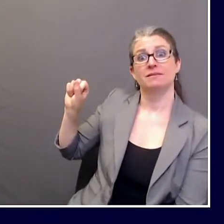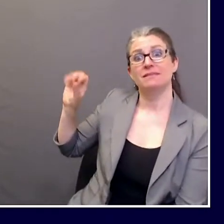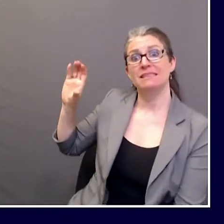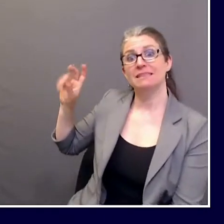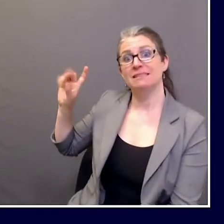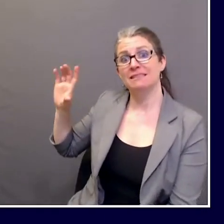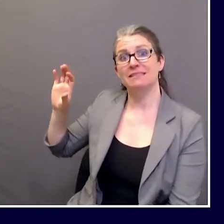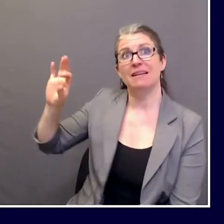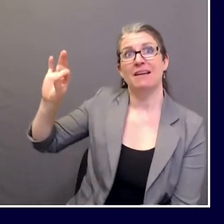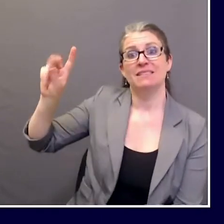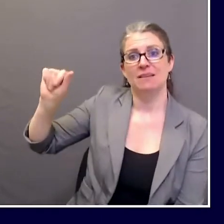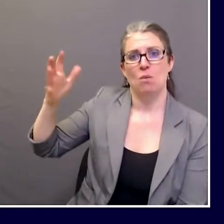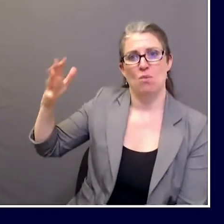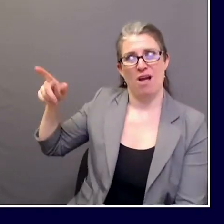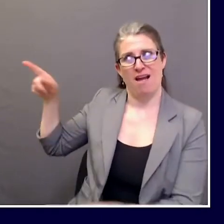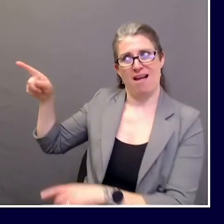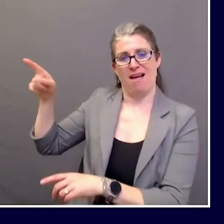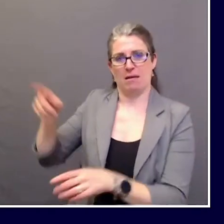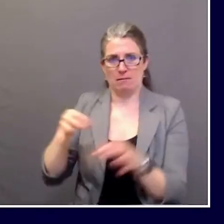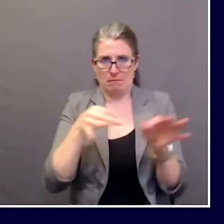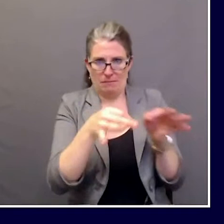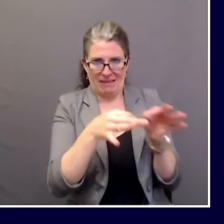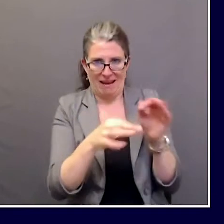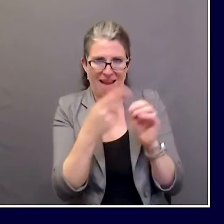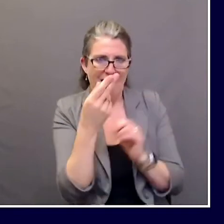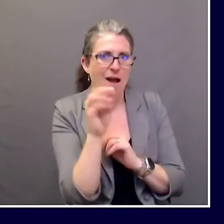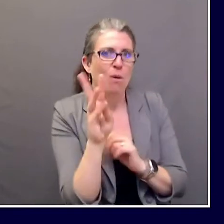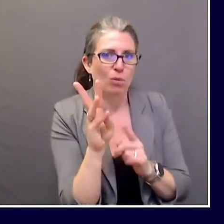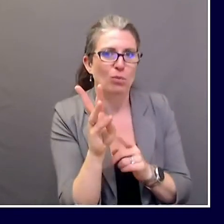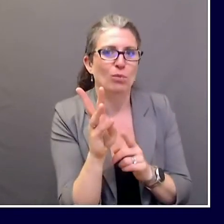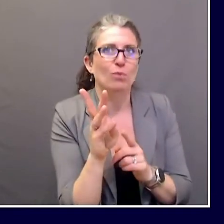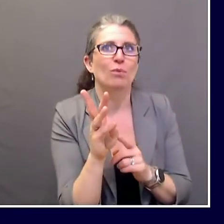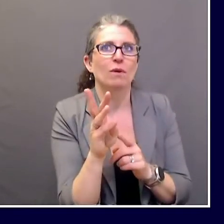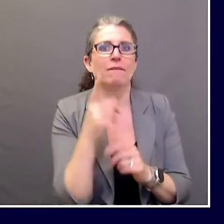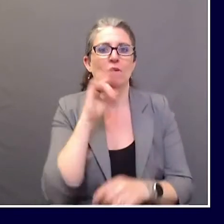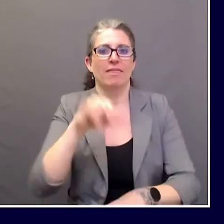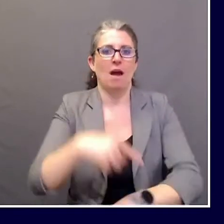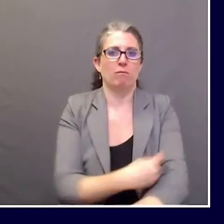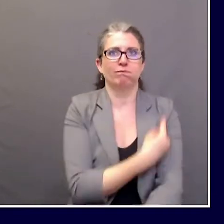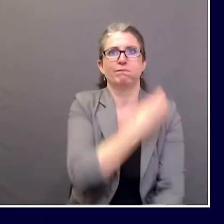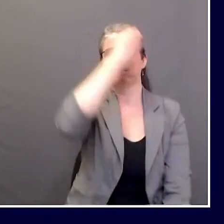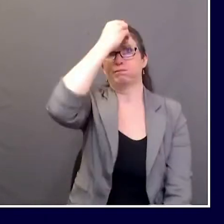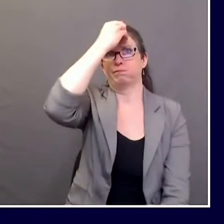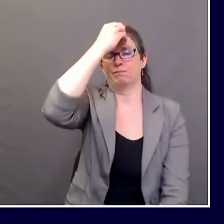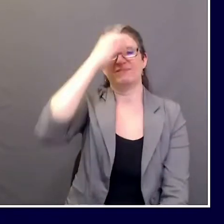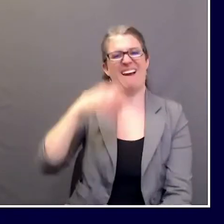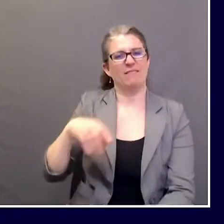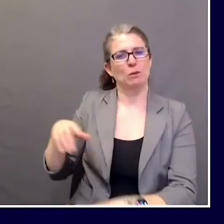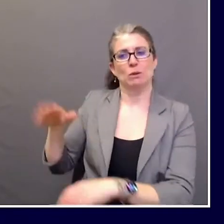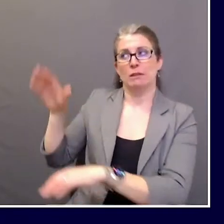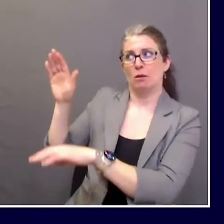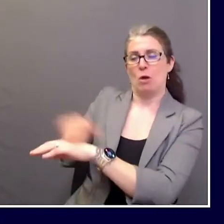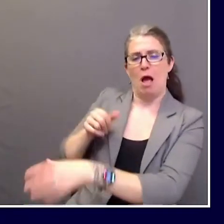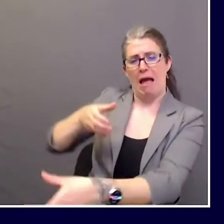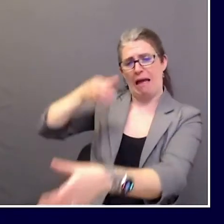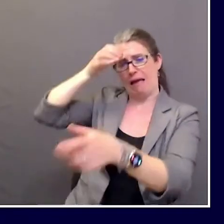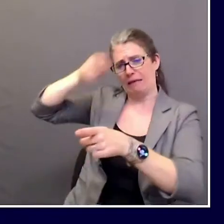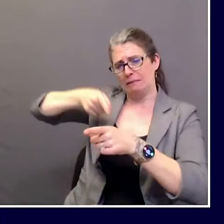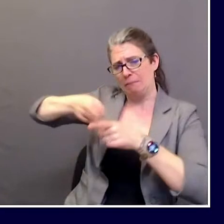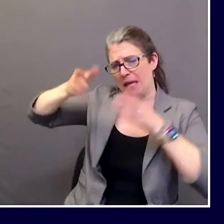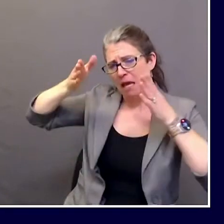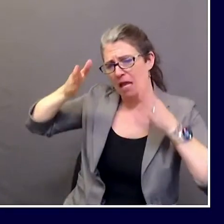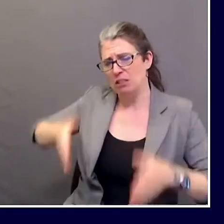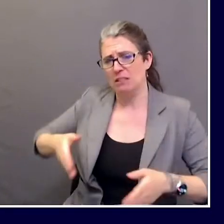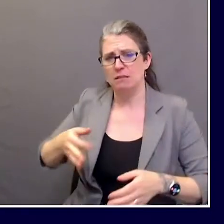for convening the expert advisory committee tomorrow. Okay, just one more quick one. A listener wonders if the state is